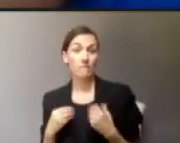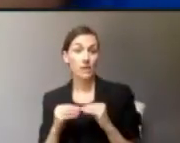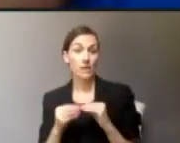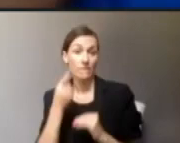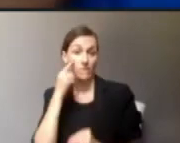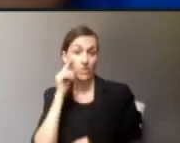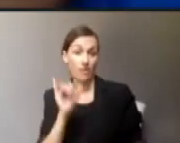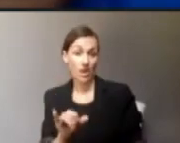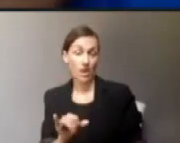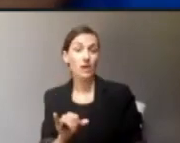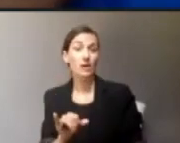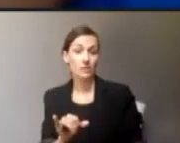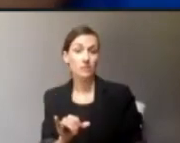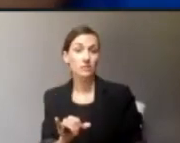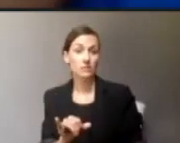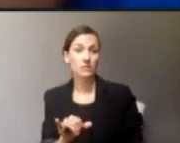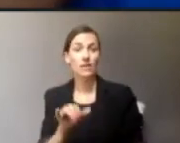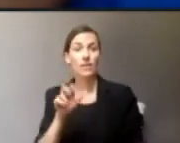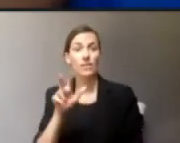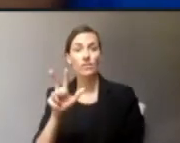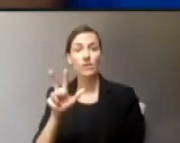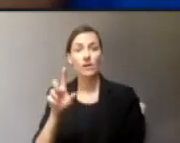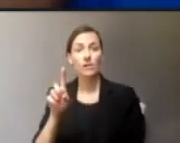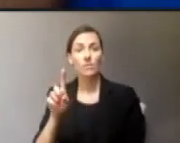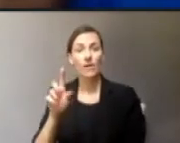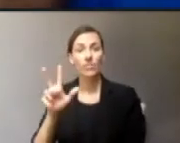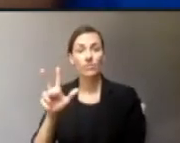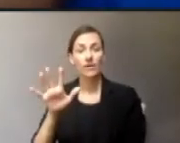which I will share. It is